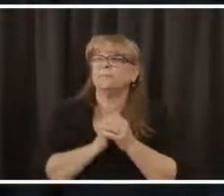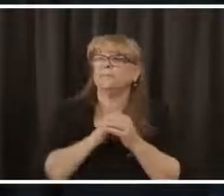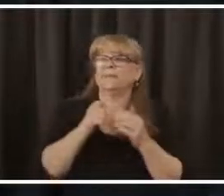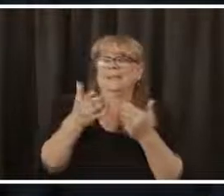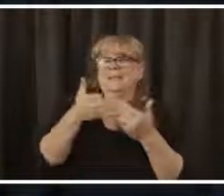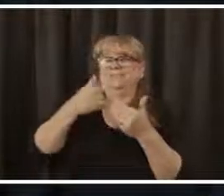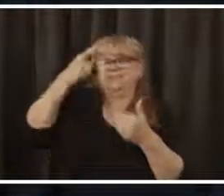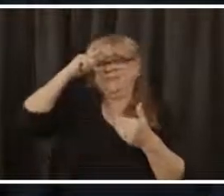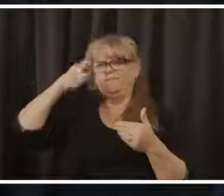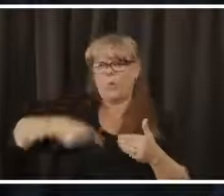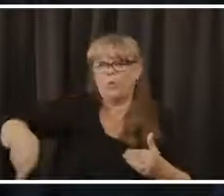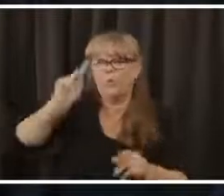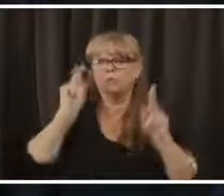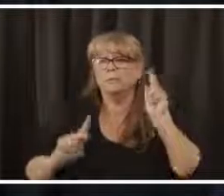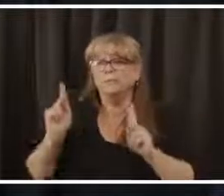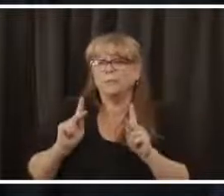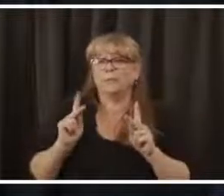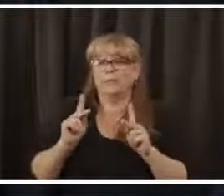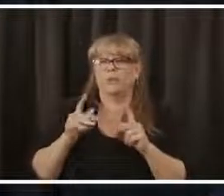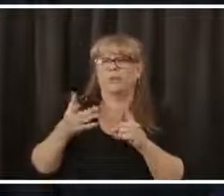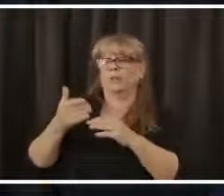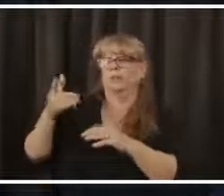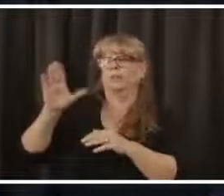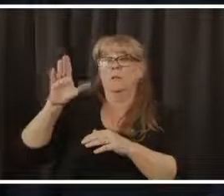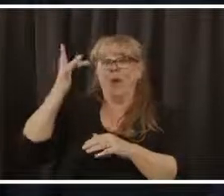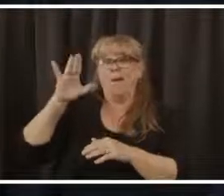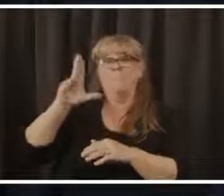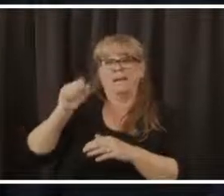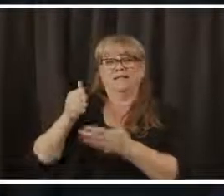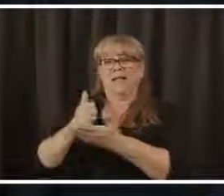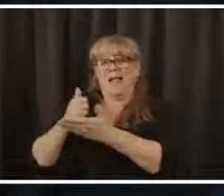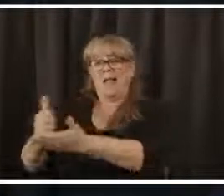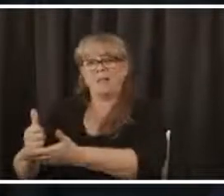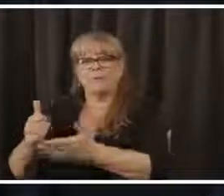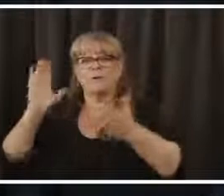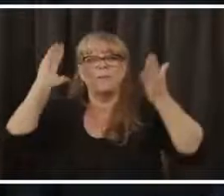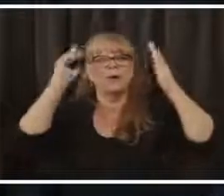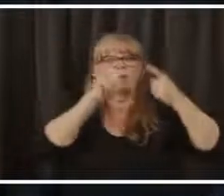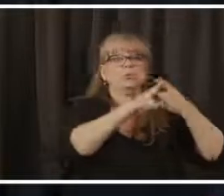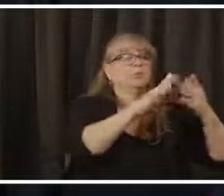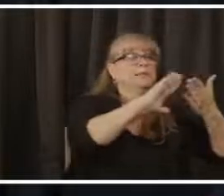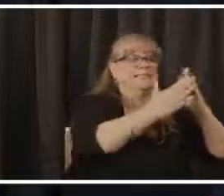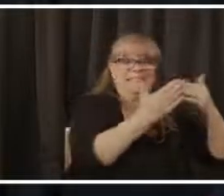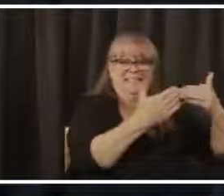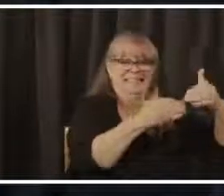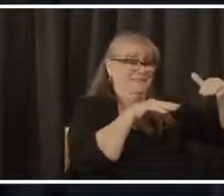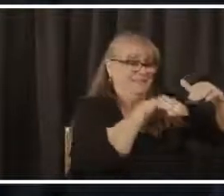is a big factor in both urban and rural communities of making the vaccine more available.